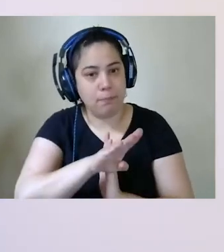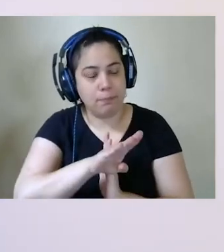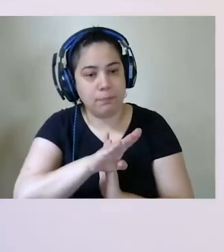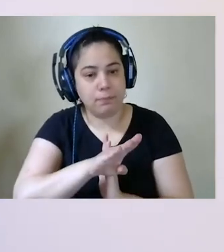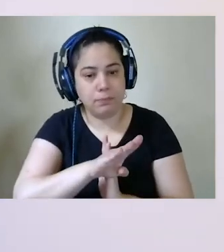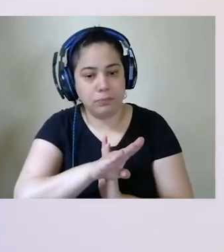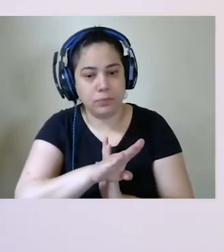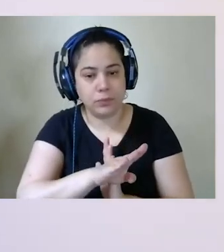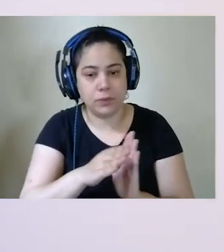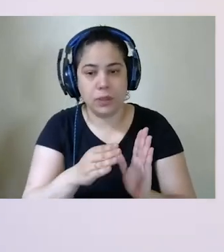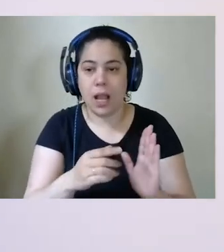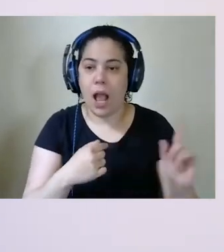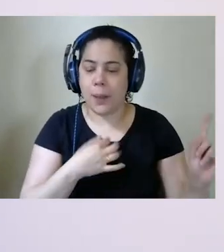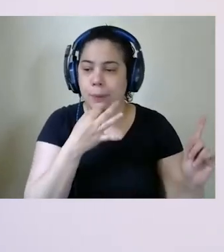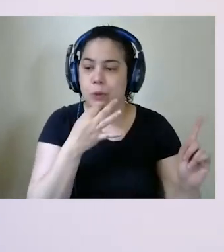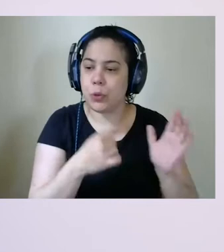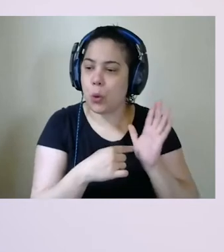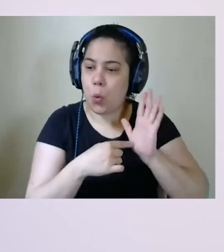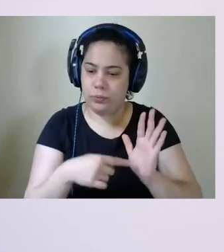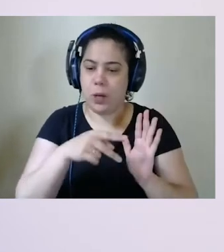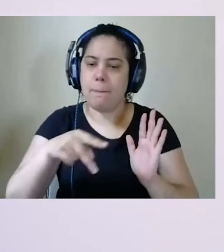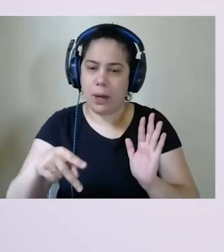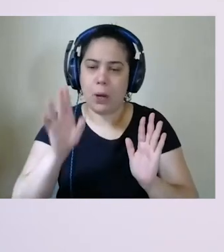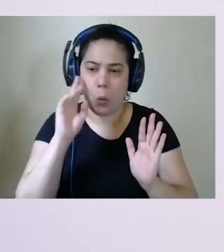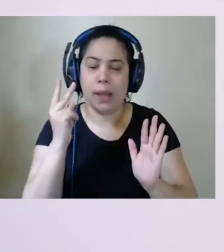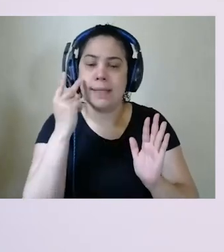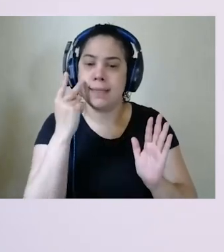about to show you is